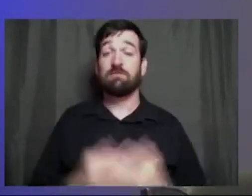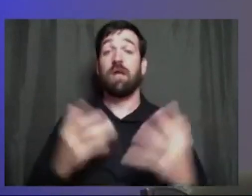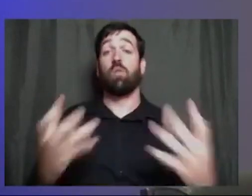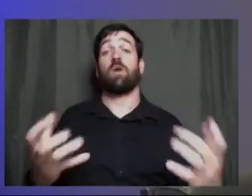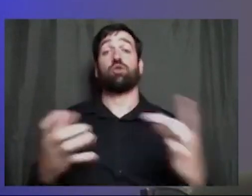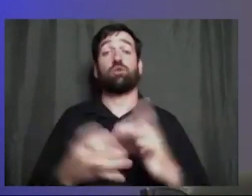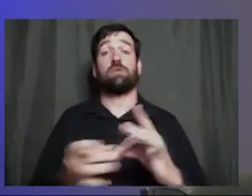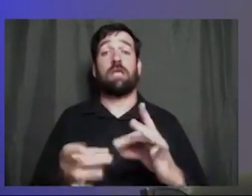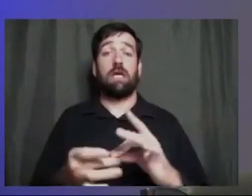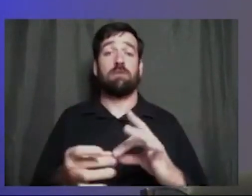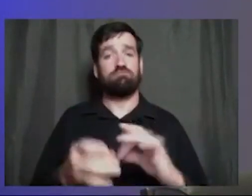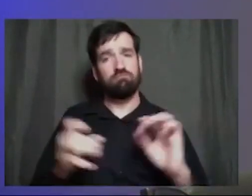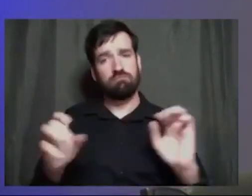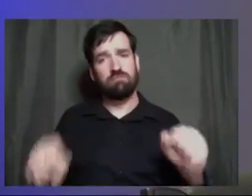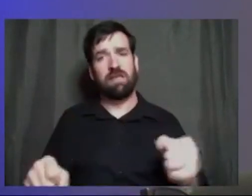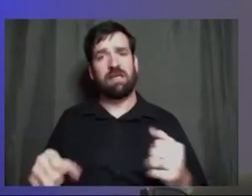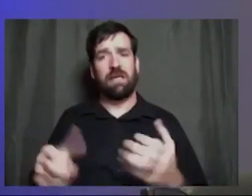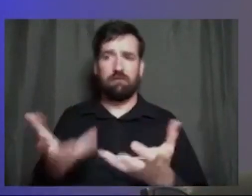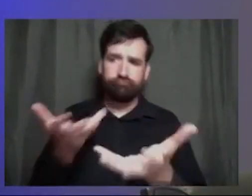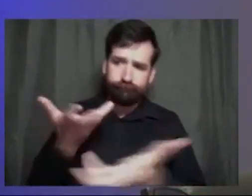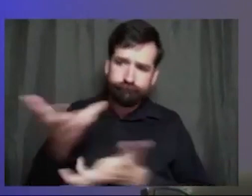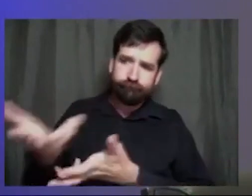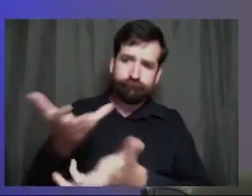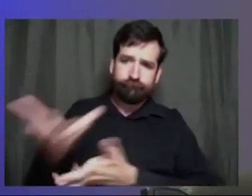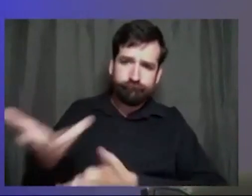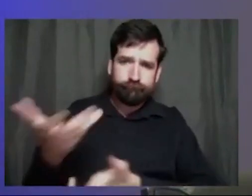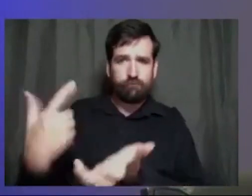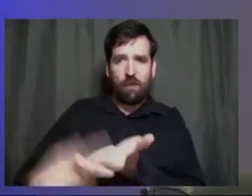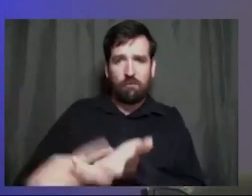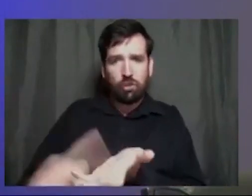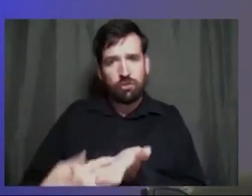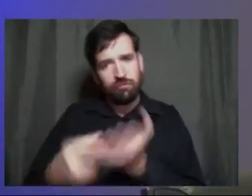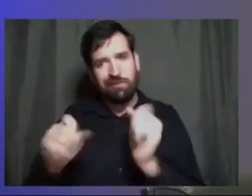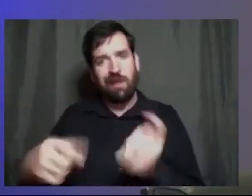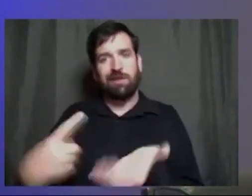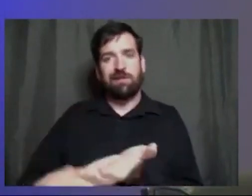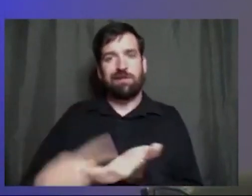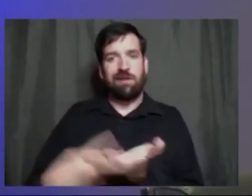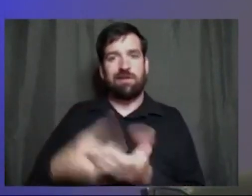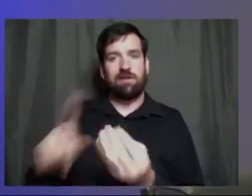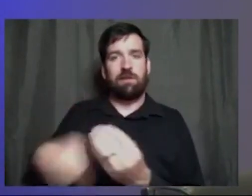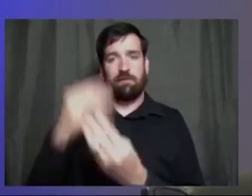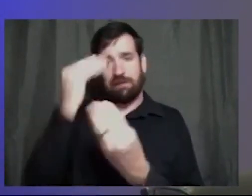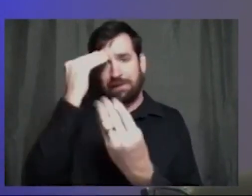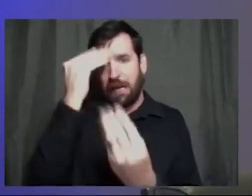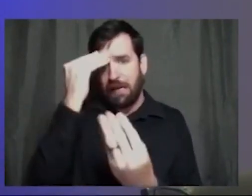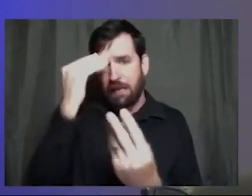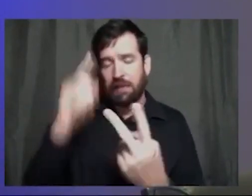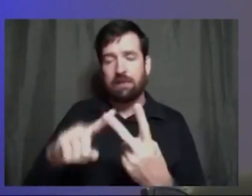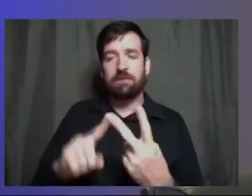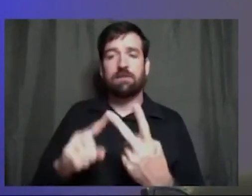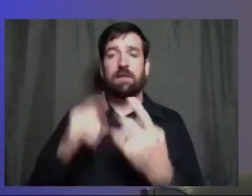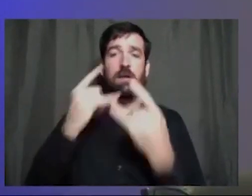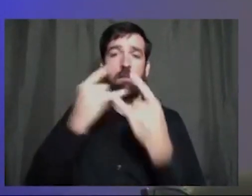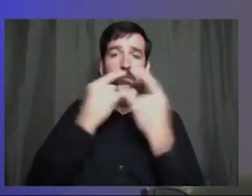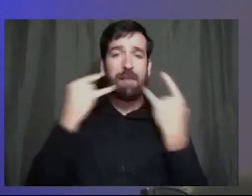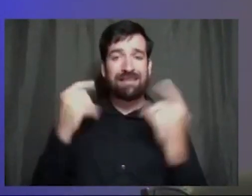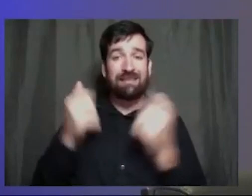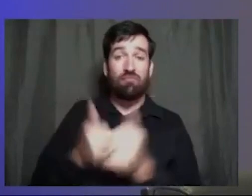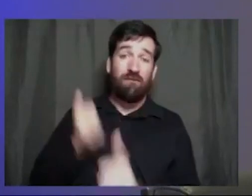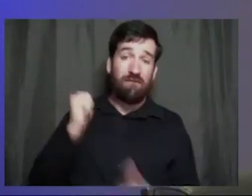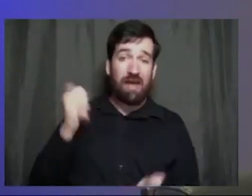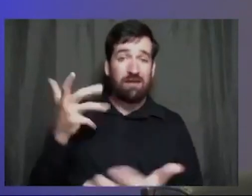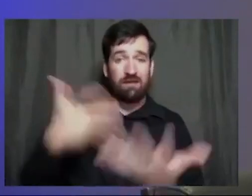have a constructive conversation where you can talk about the data and how masking does prevent transmission from person to person, and how